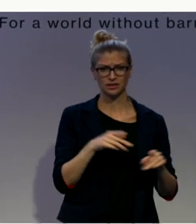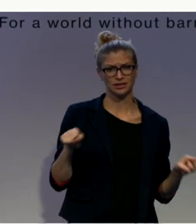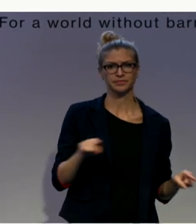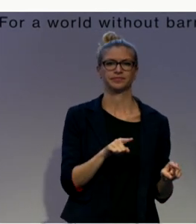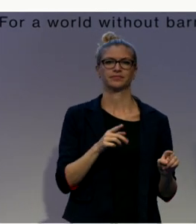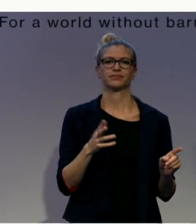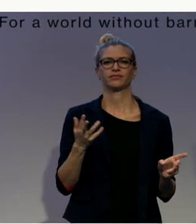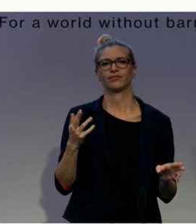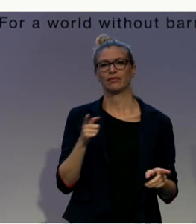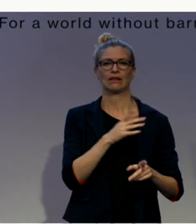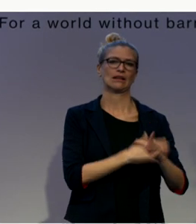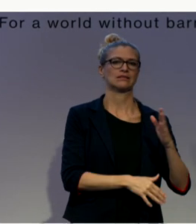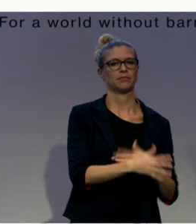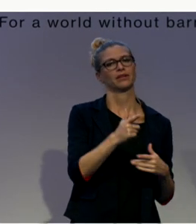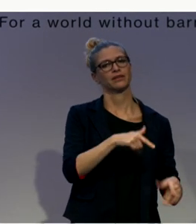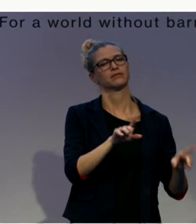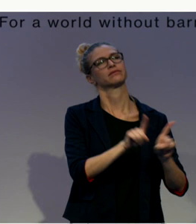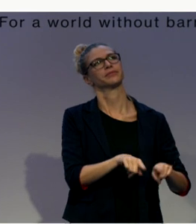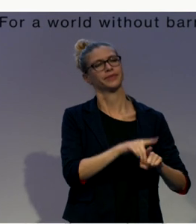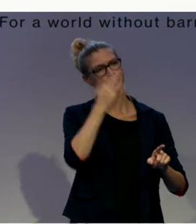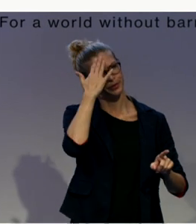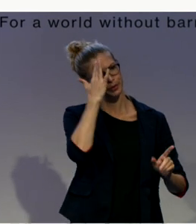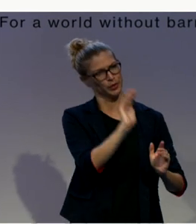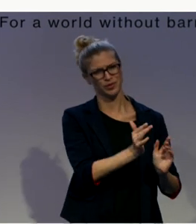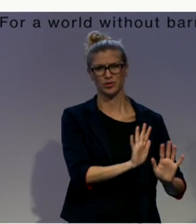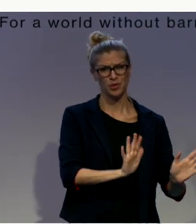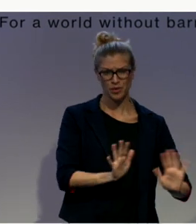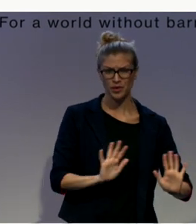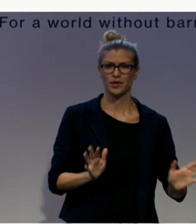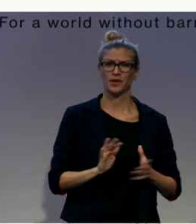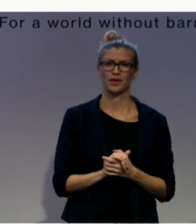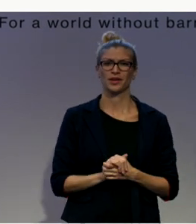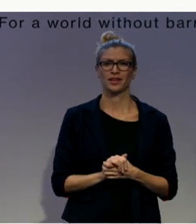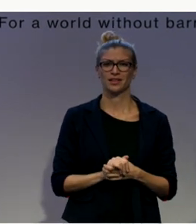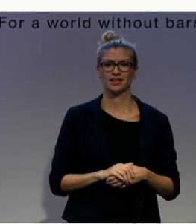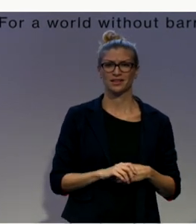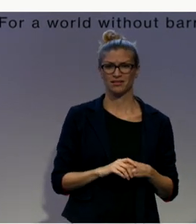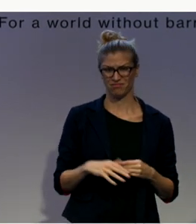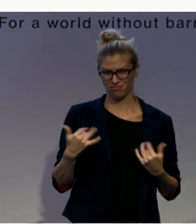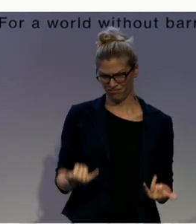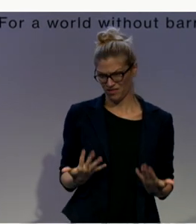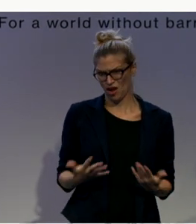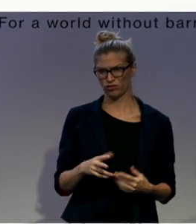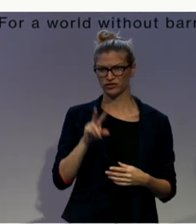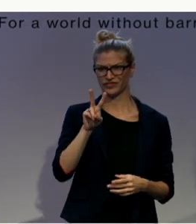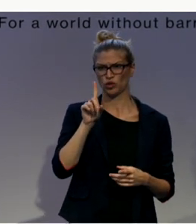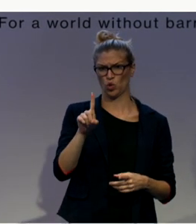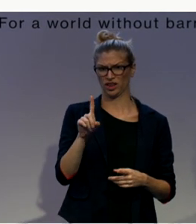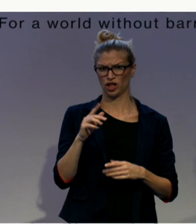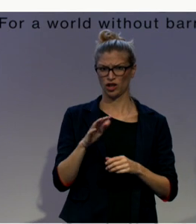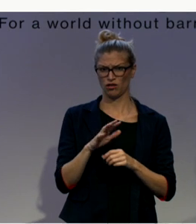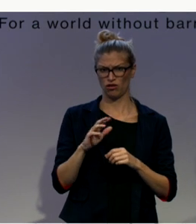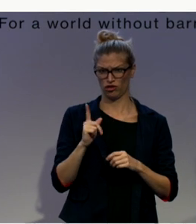It's the 21st century, so discrimination is something that shouldn't be longer be available.